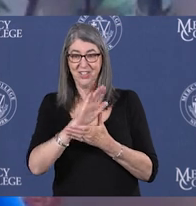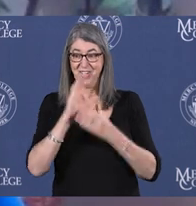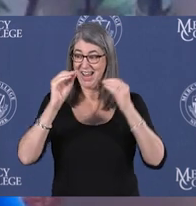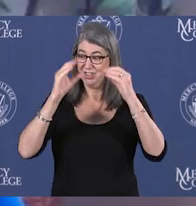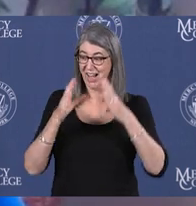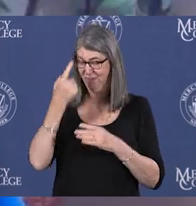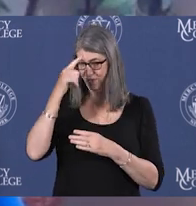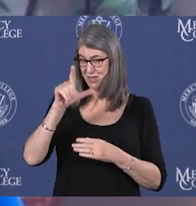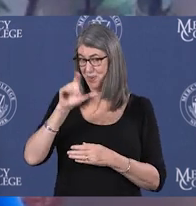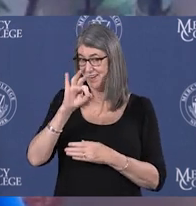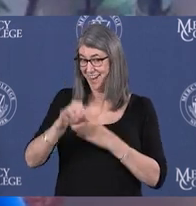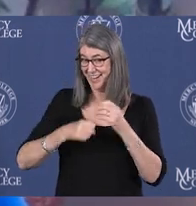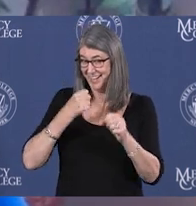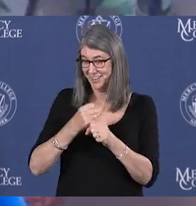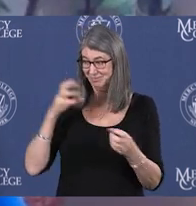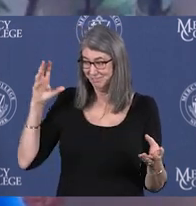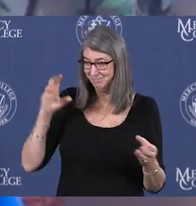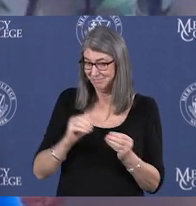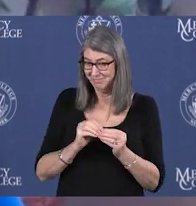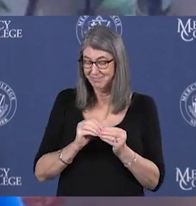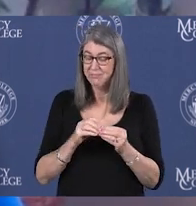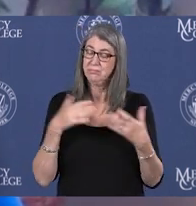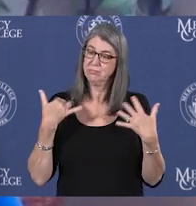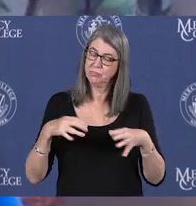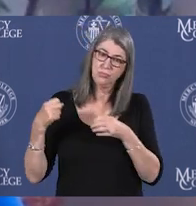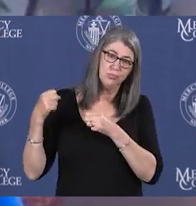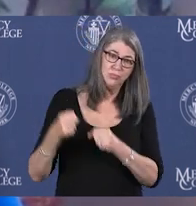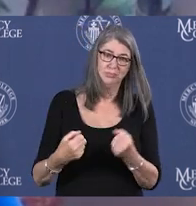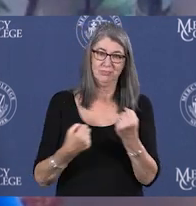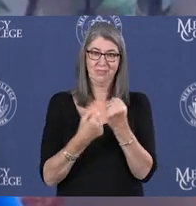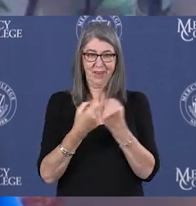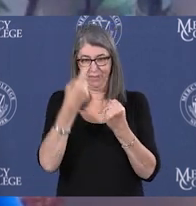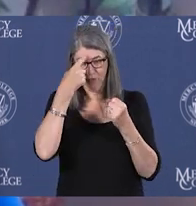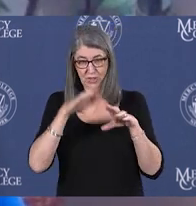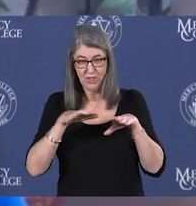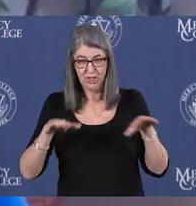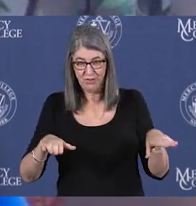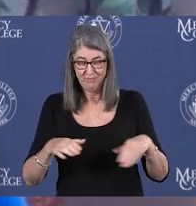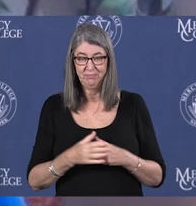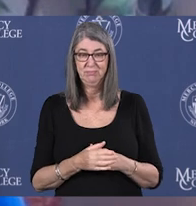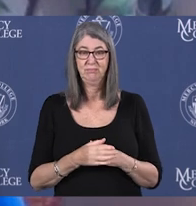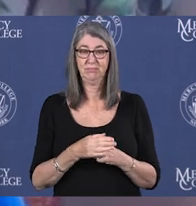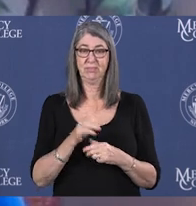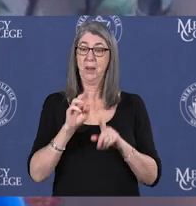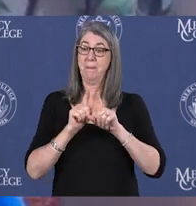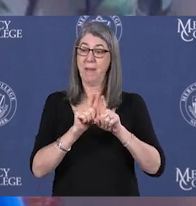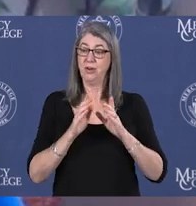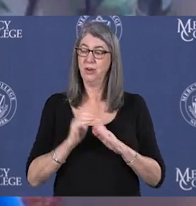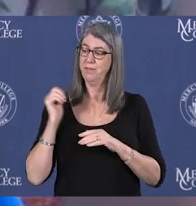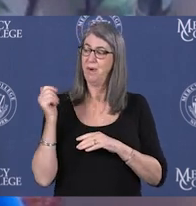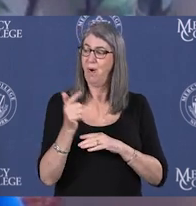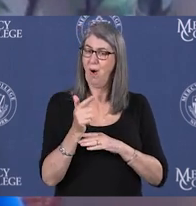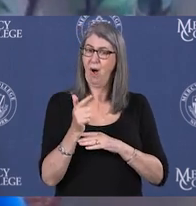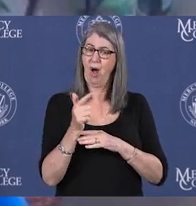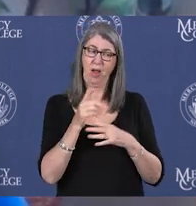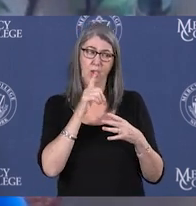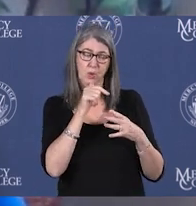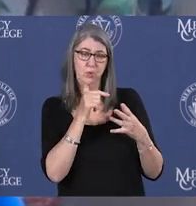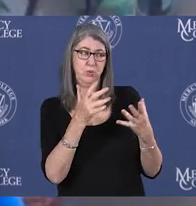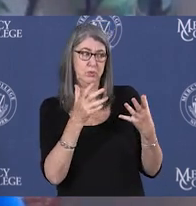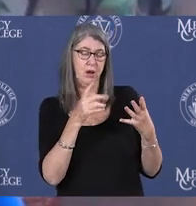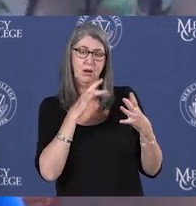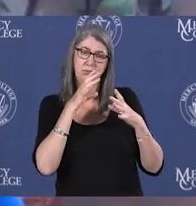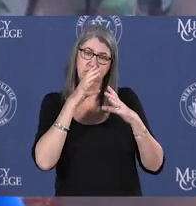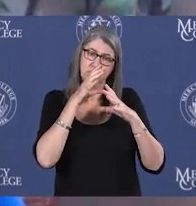for 29 years, a fierce advocate for children, a mentor for all drawn to